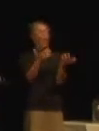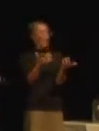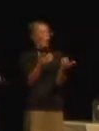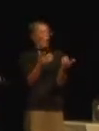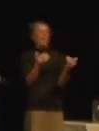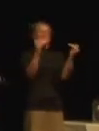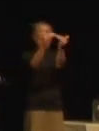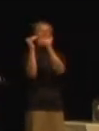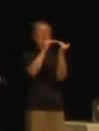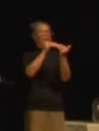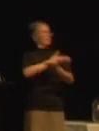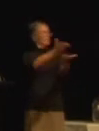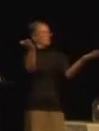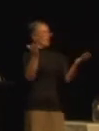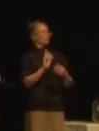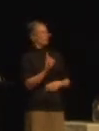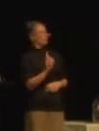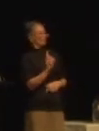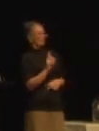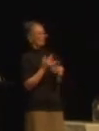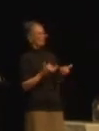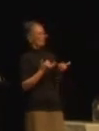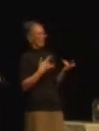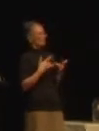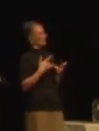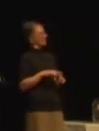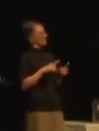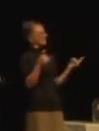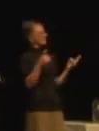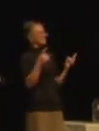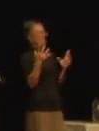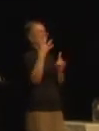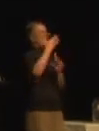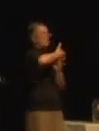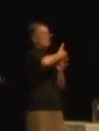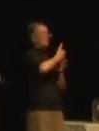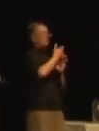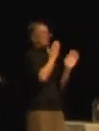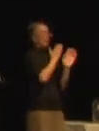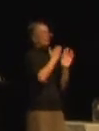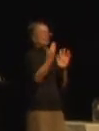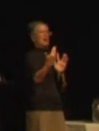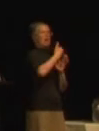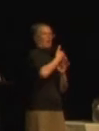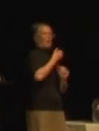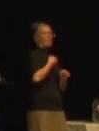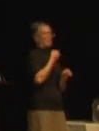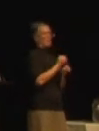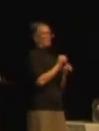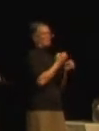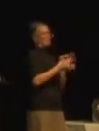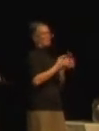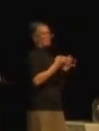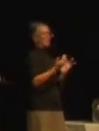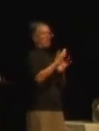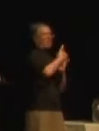democracy and the ways in which the digital revolution is eroding our privacy and our autonomy. In a world where post-truth,